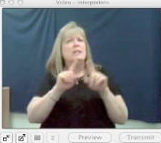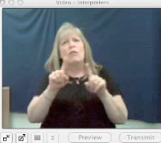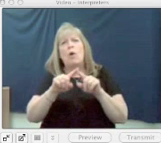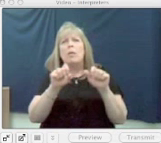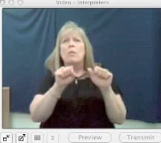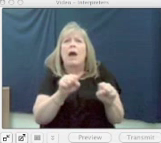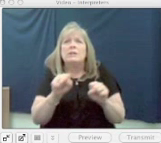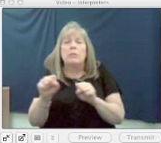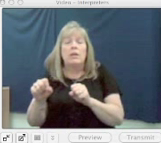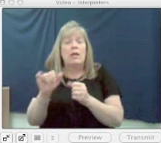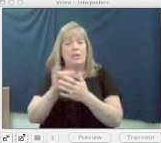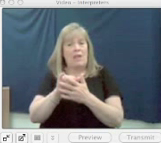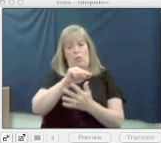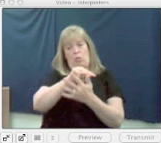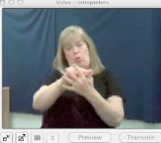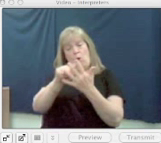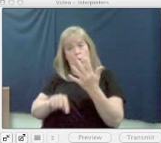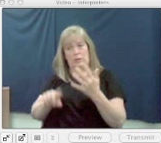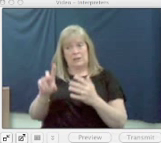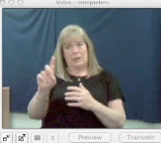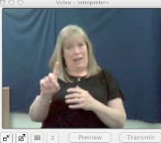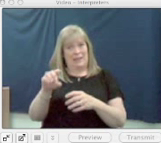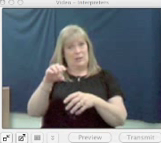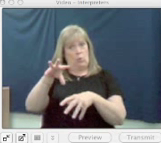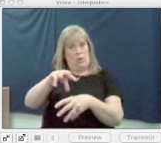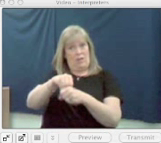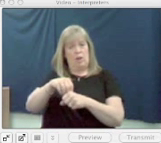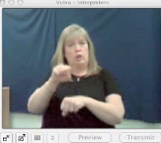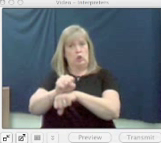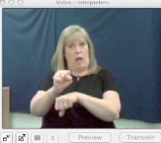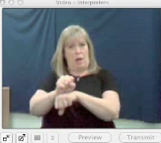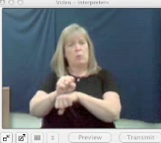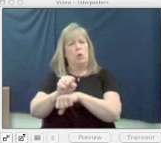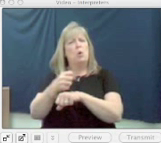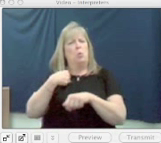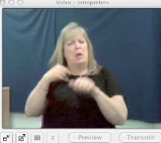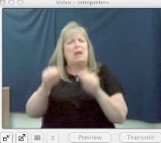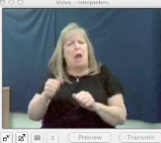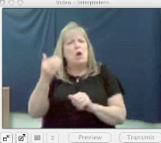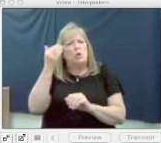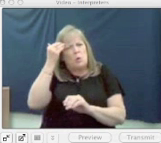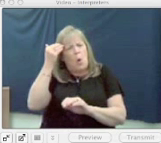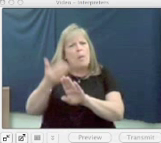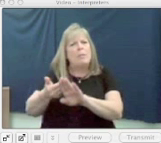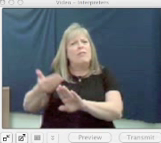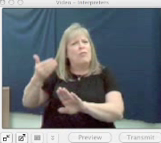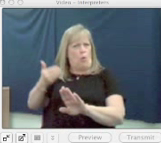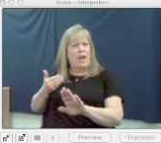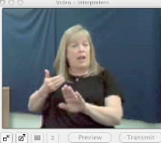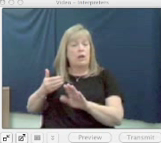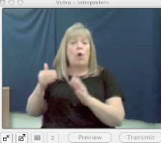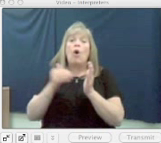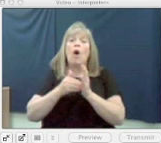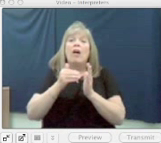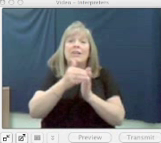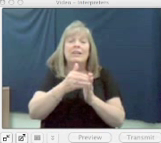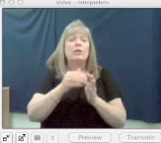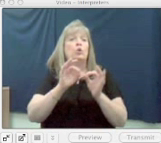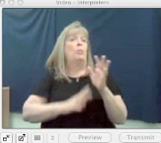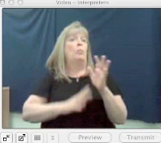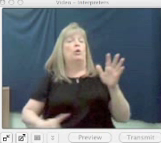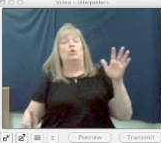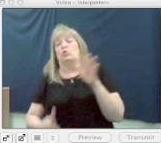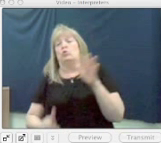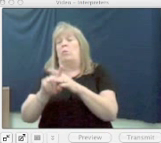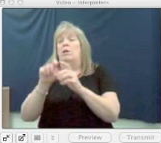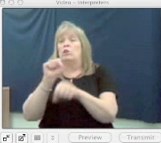that demands of given jobs are frequently knowable. I think that interpreters generally show up to jobs and are surprised.